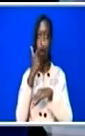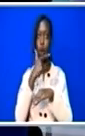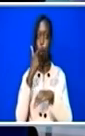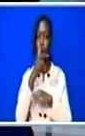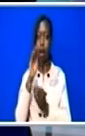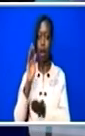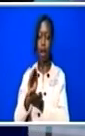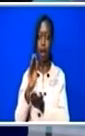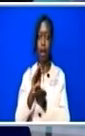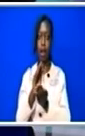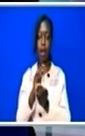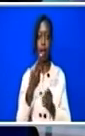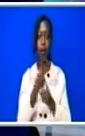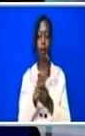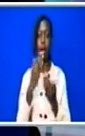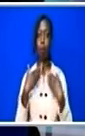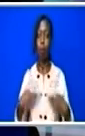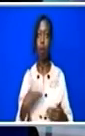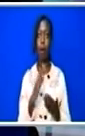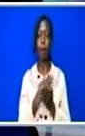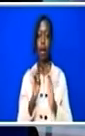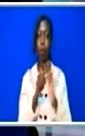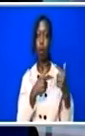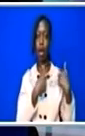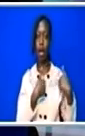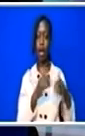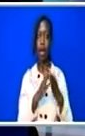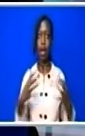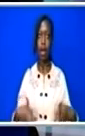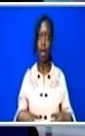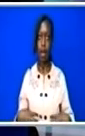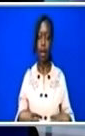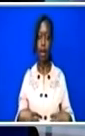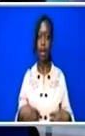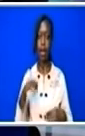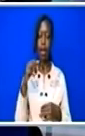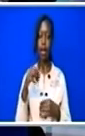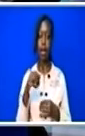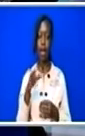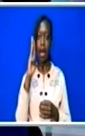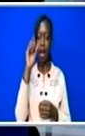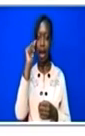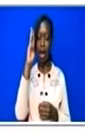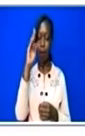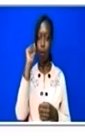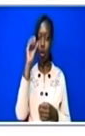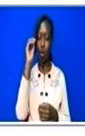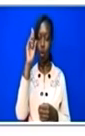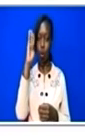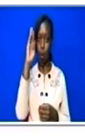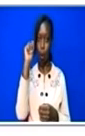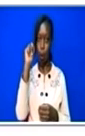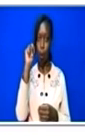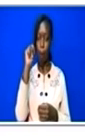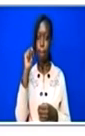organs, like the heart, like the kidney, then it absorbs shock. Okay? Not act as. It absorbs.